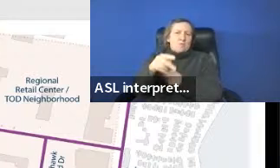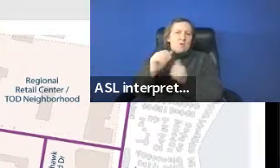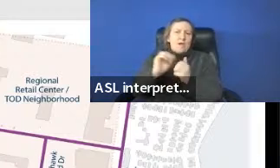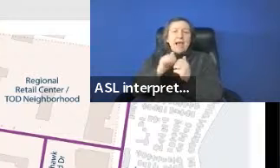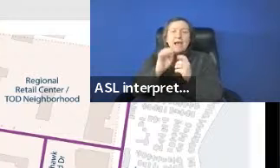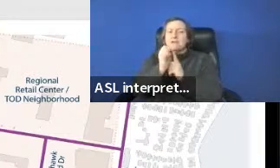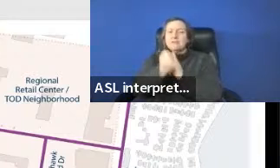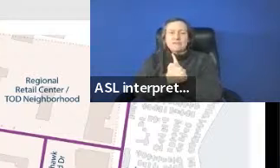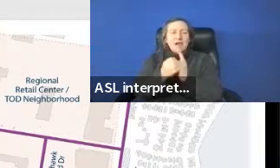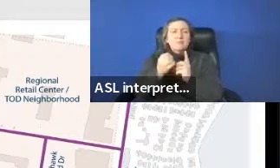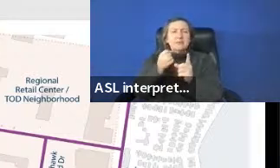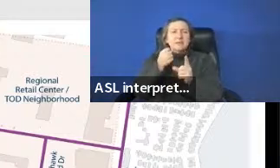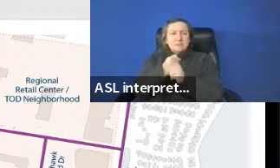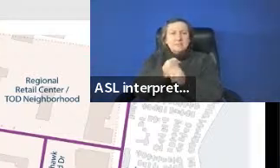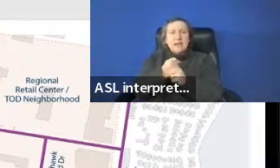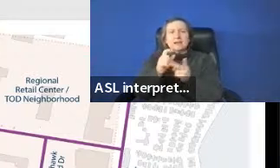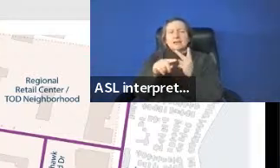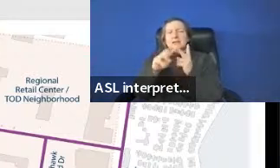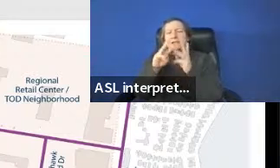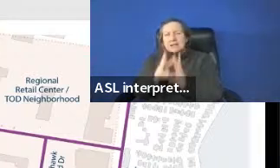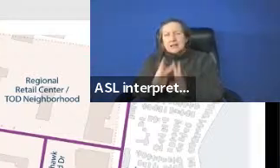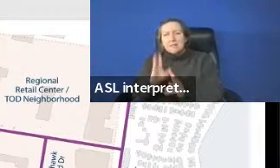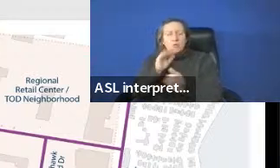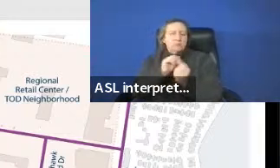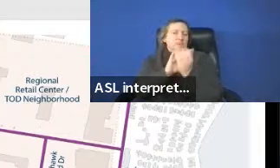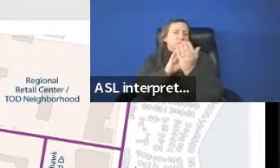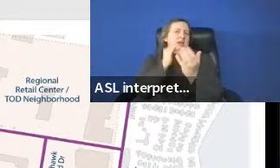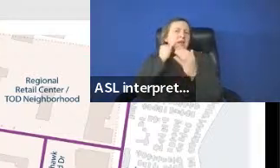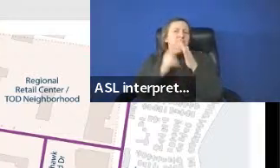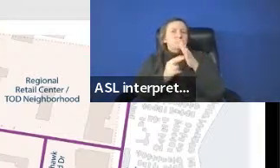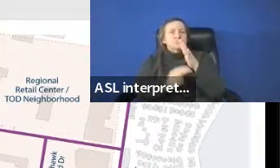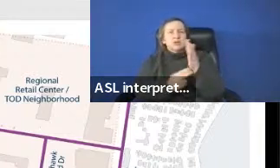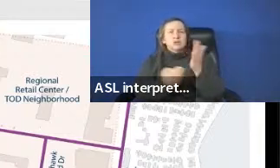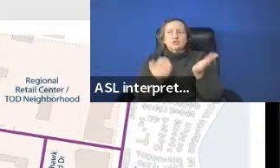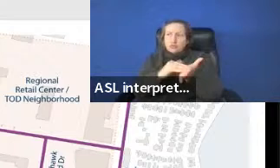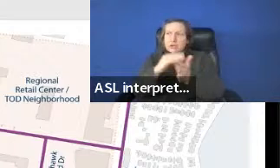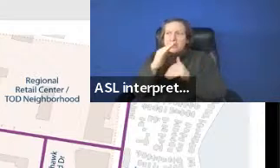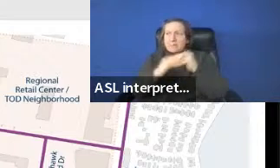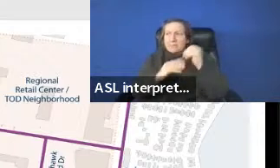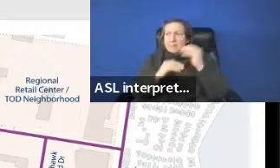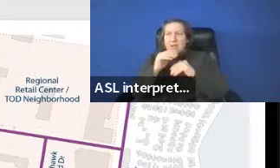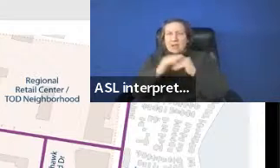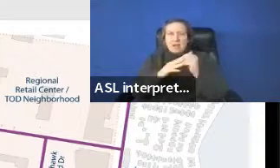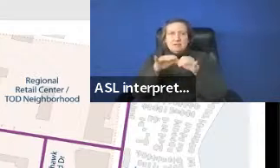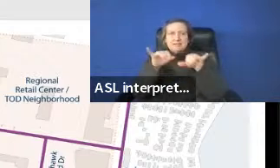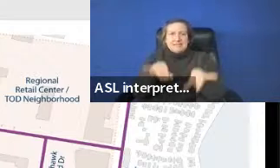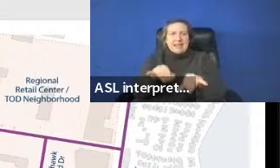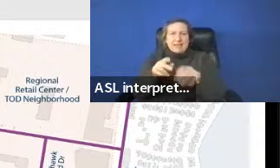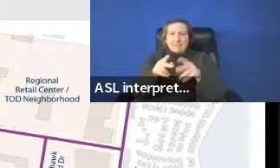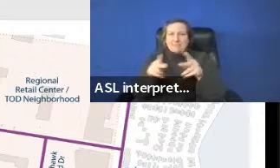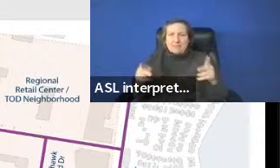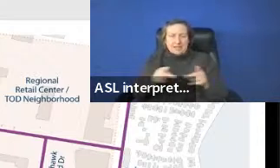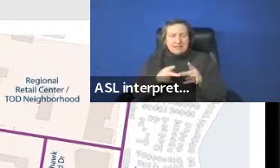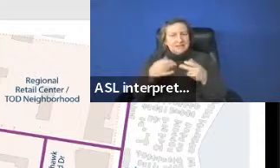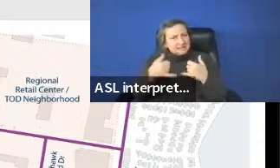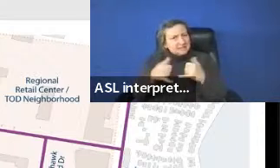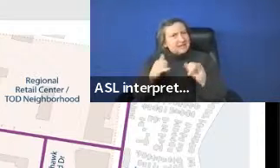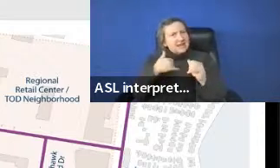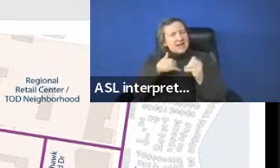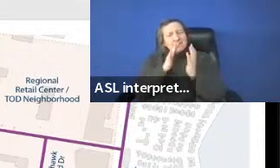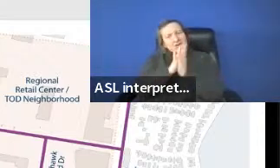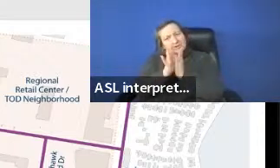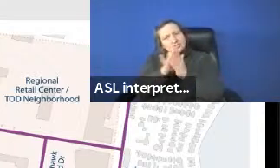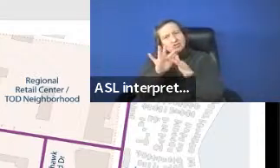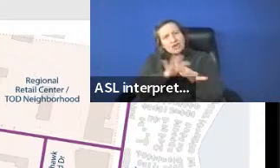climate change objectives be addressed if the bridge is simply rebuilt in the current location? We're still going to have congestion.